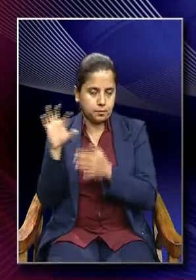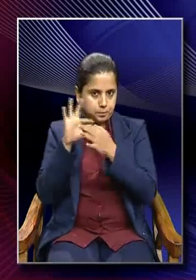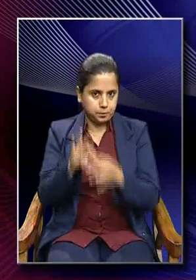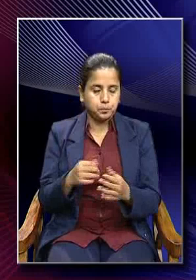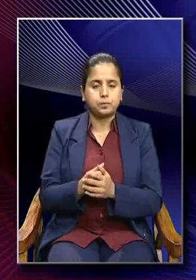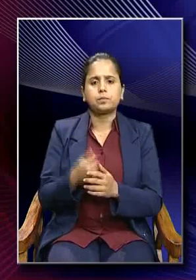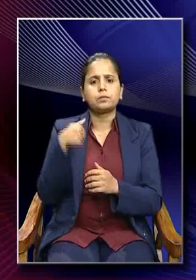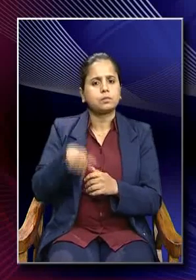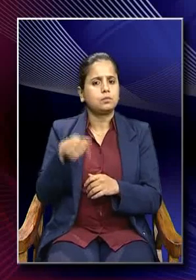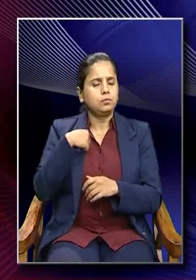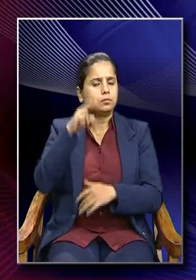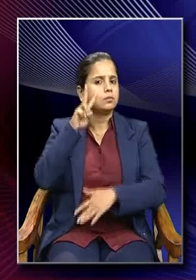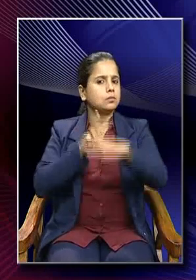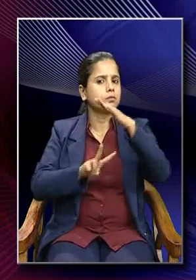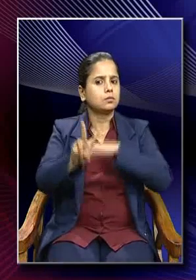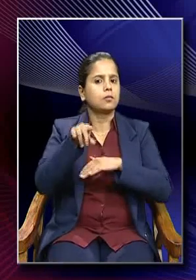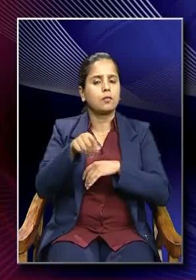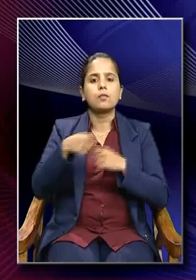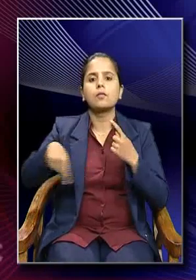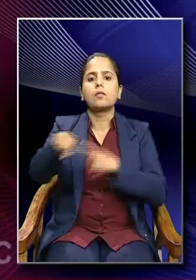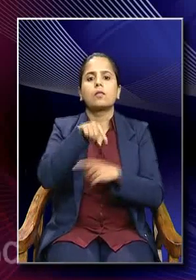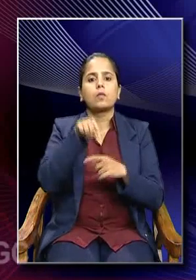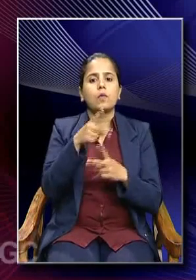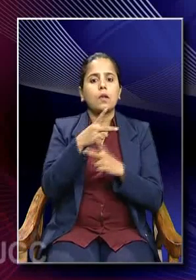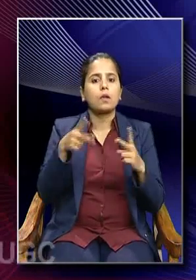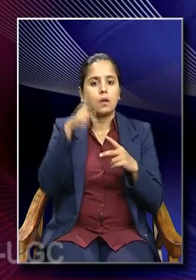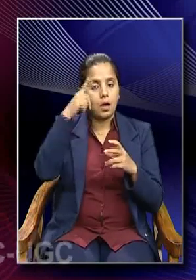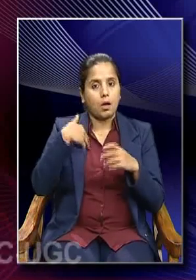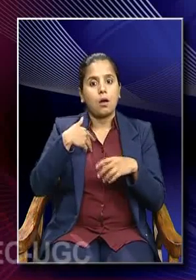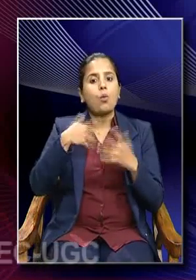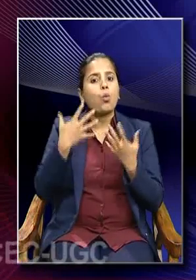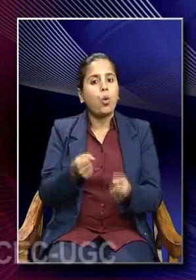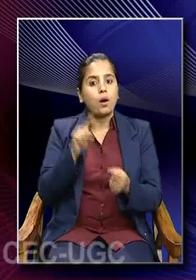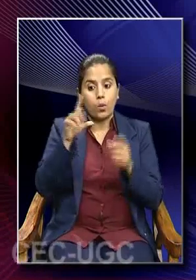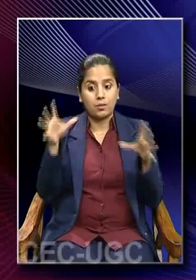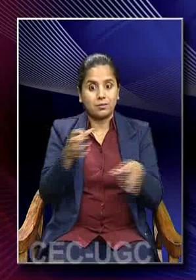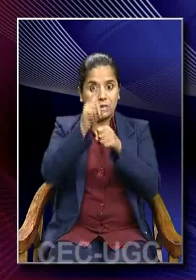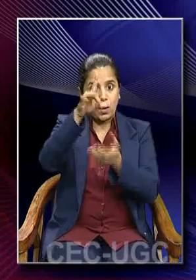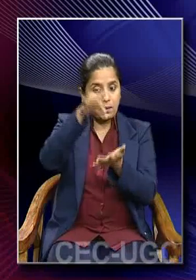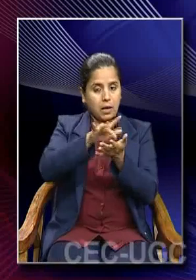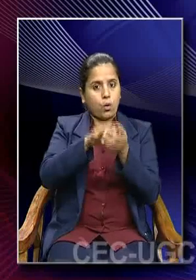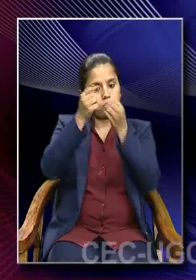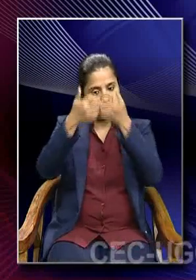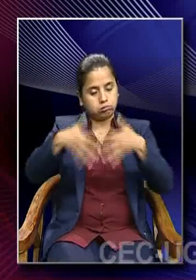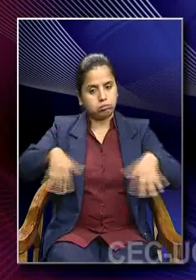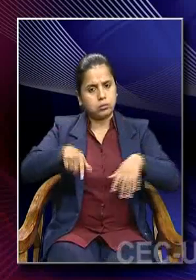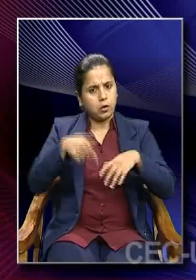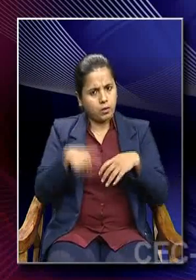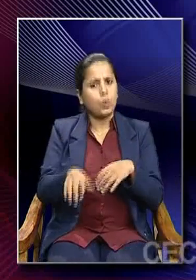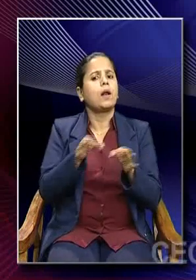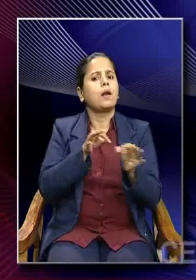we visualized energy security in the decentralized setting. The lecture will comprehend,